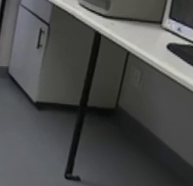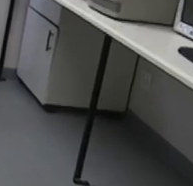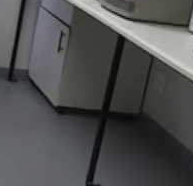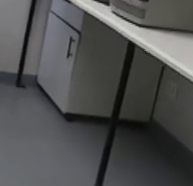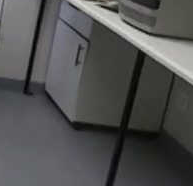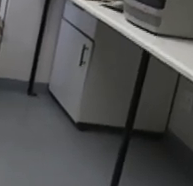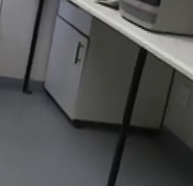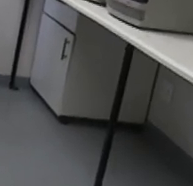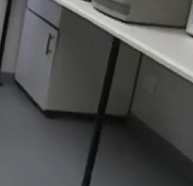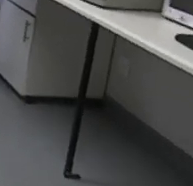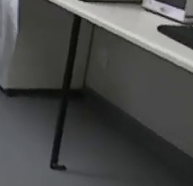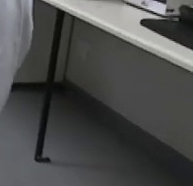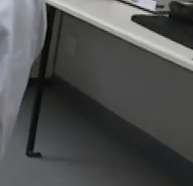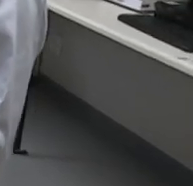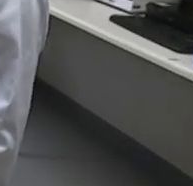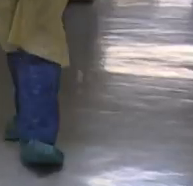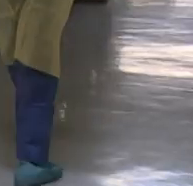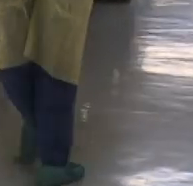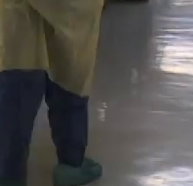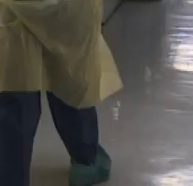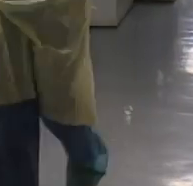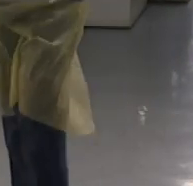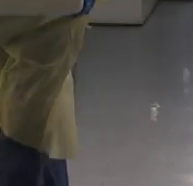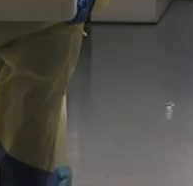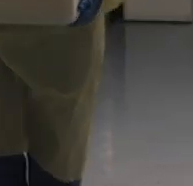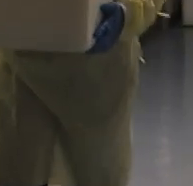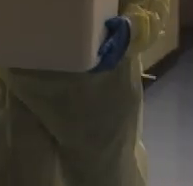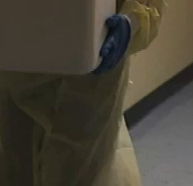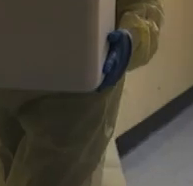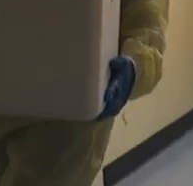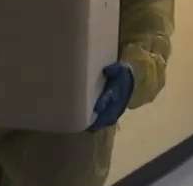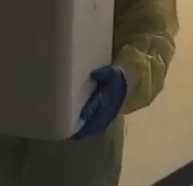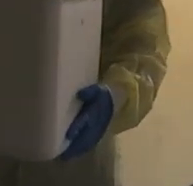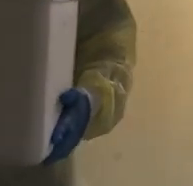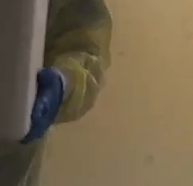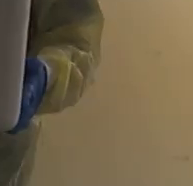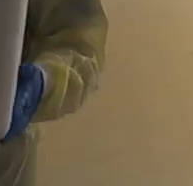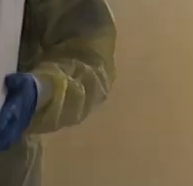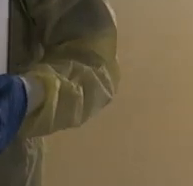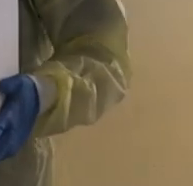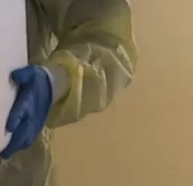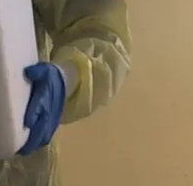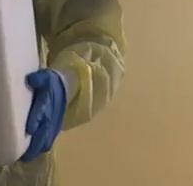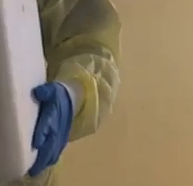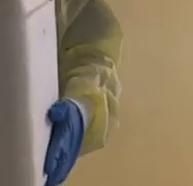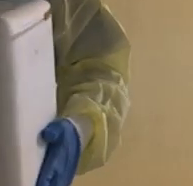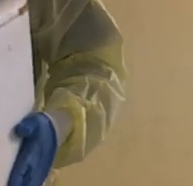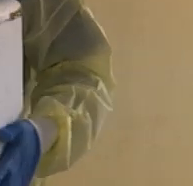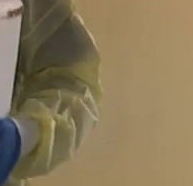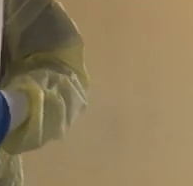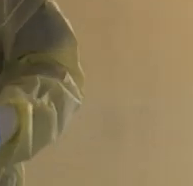are allegations going around about a death at the Roman Catholic Hospital. However, he said they are